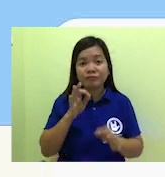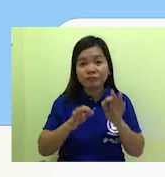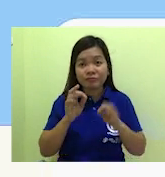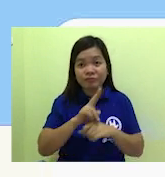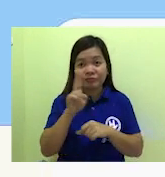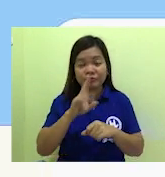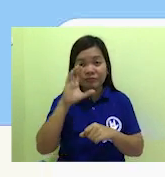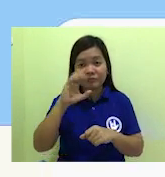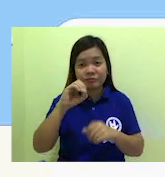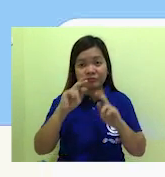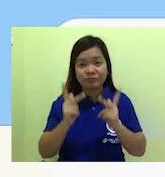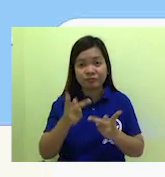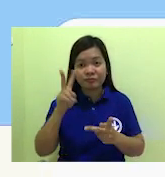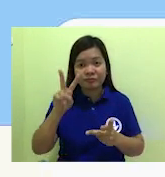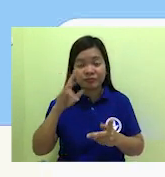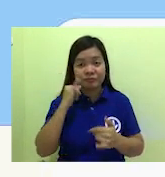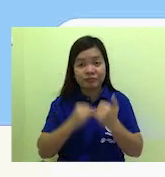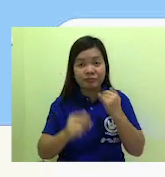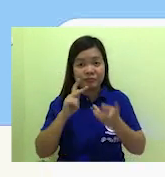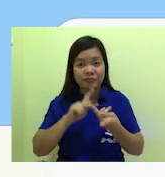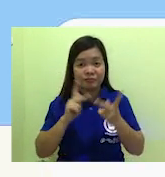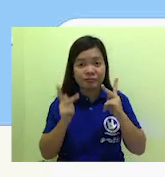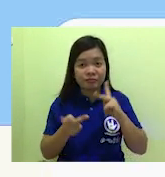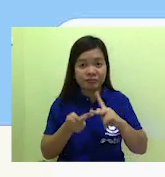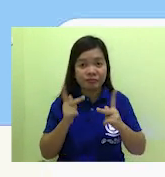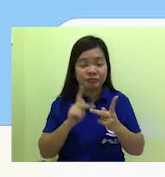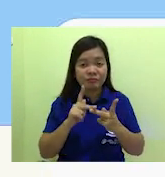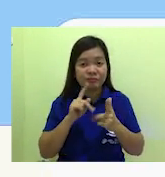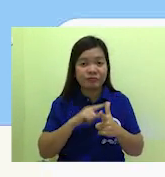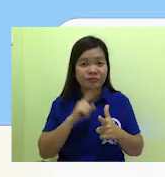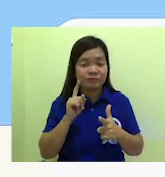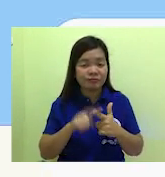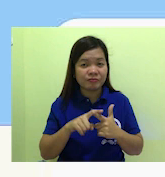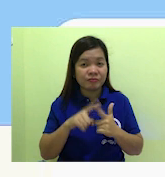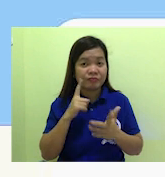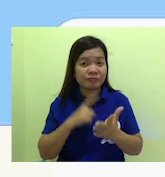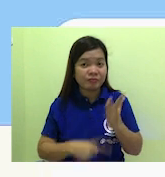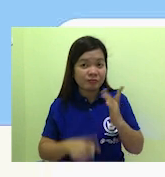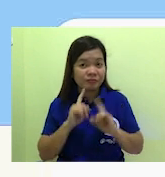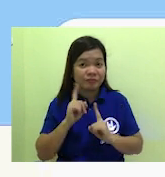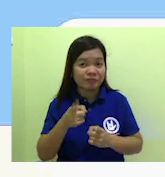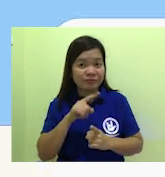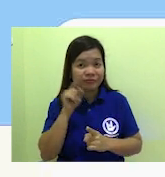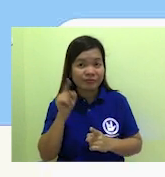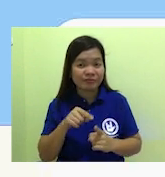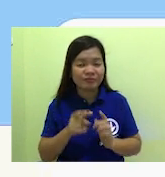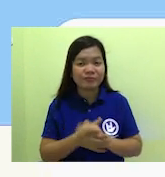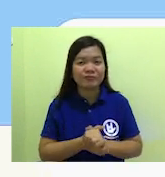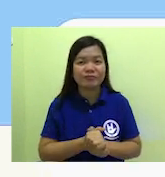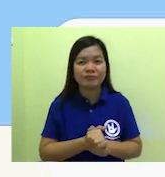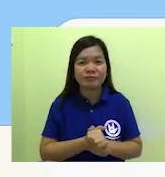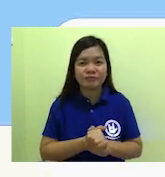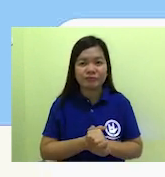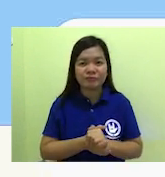If we will use 0, 2 as our last pair, then what will be the equation?